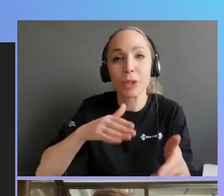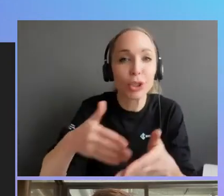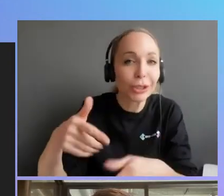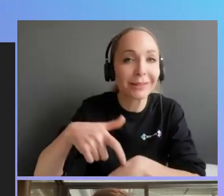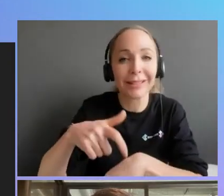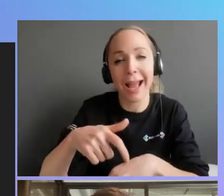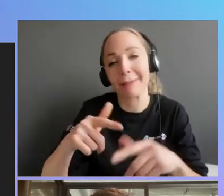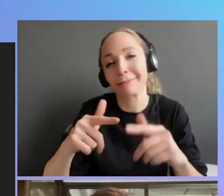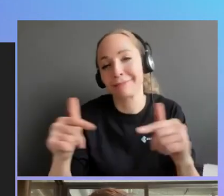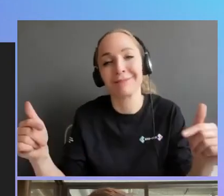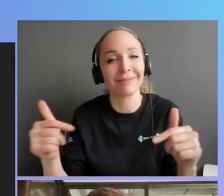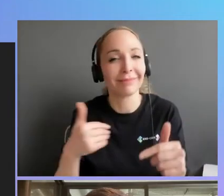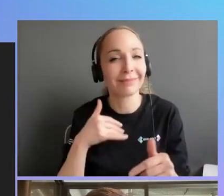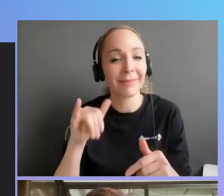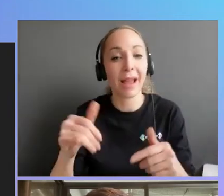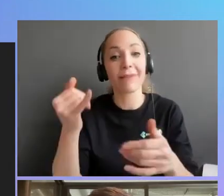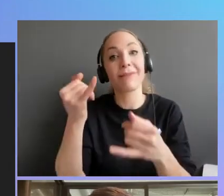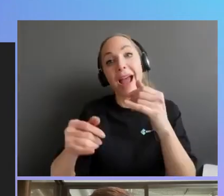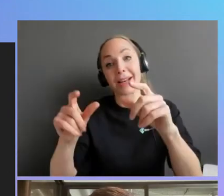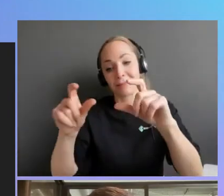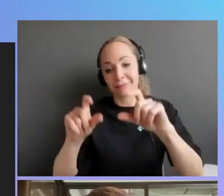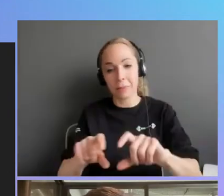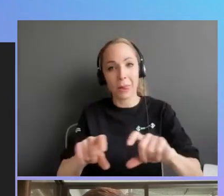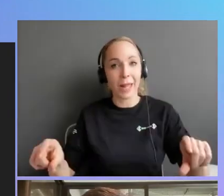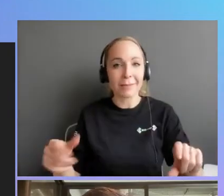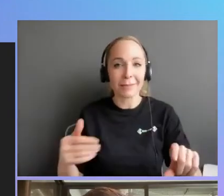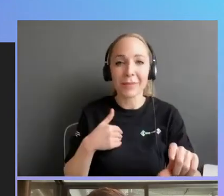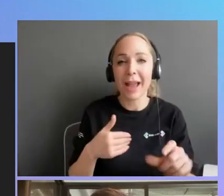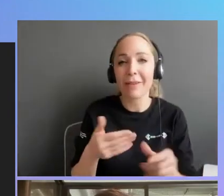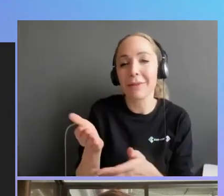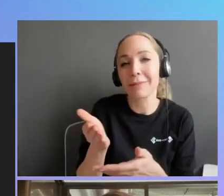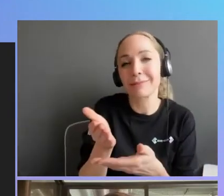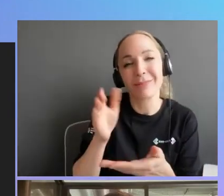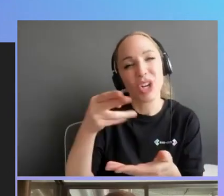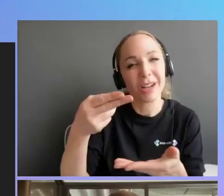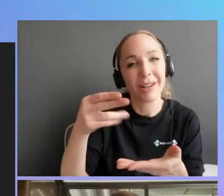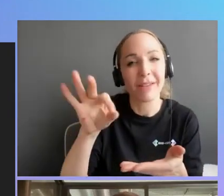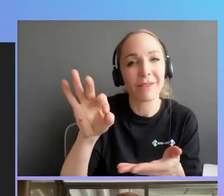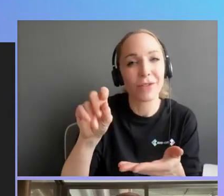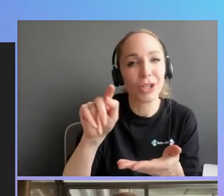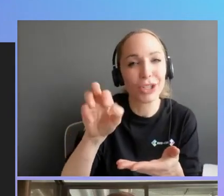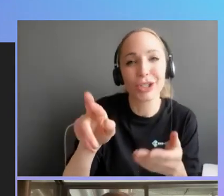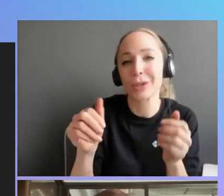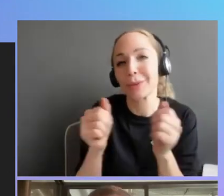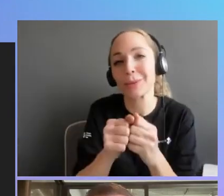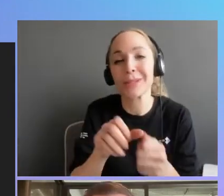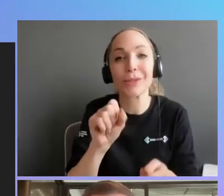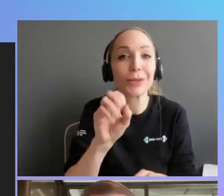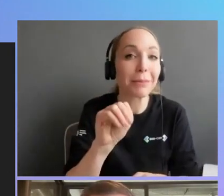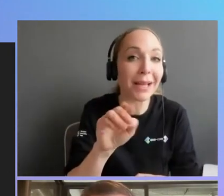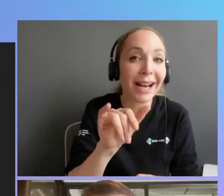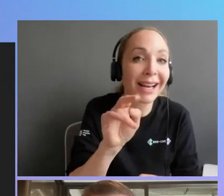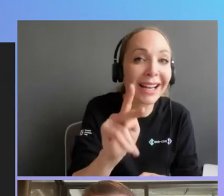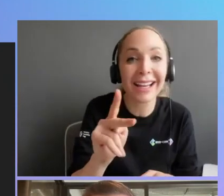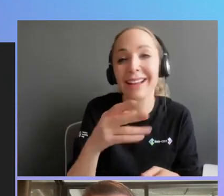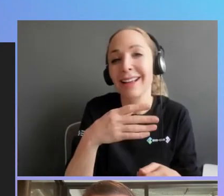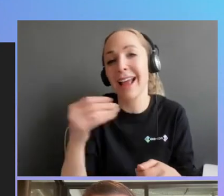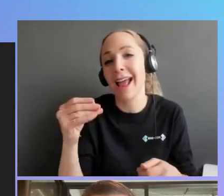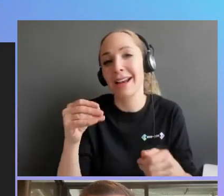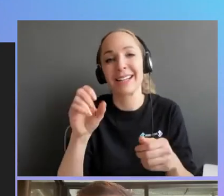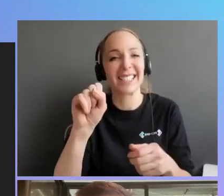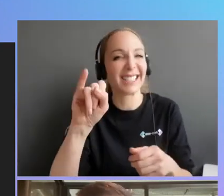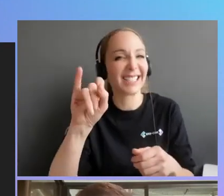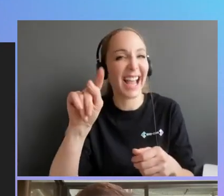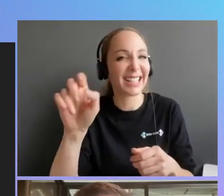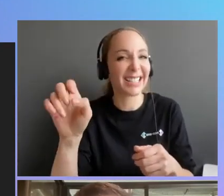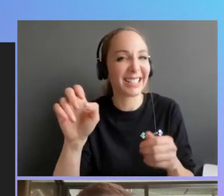with some carved out space for some social media links and a site-wide search. So I think we're ready to actually start looking at